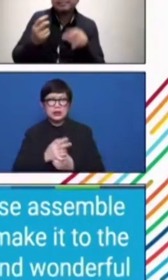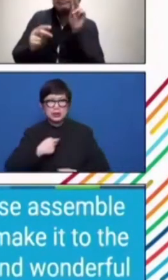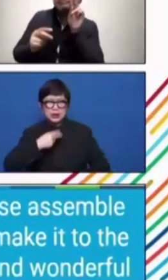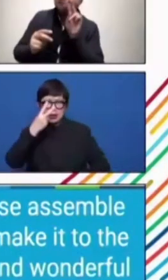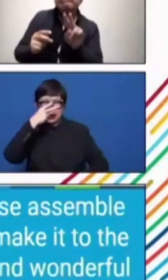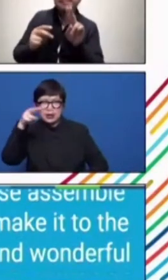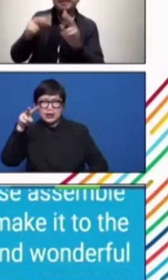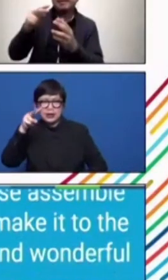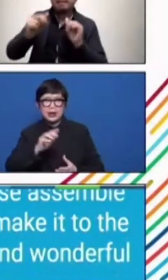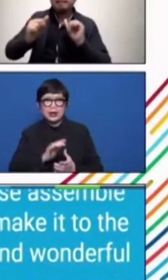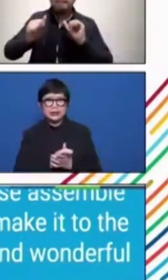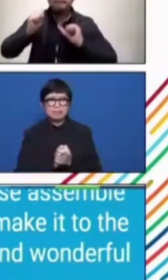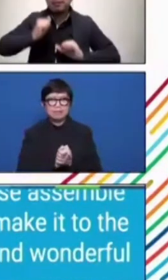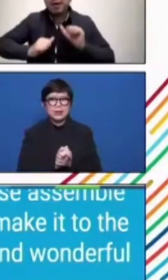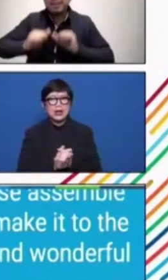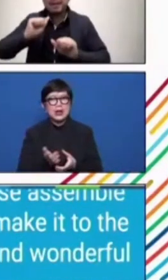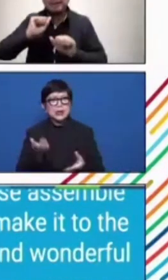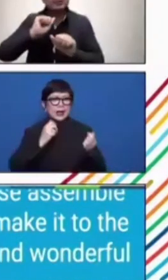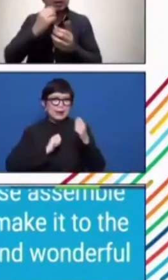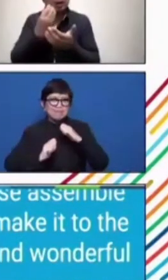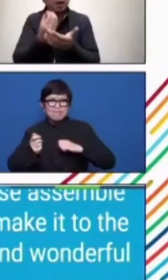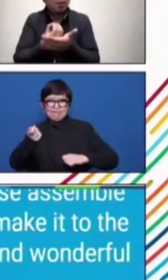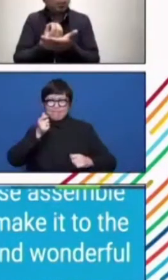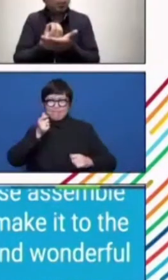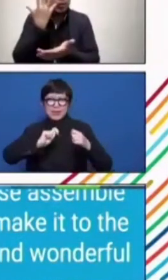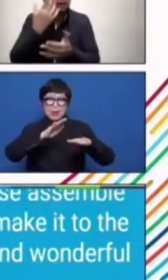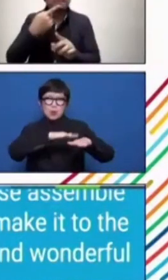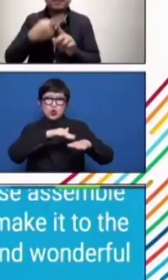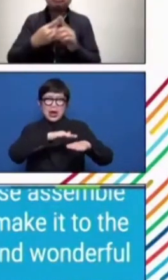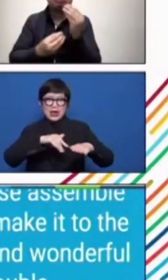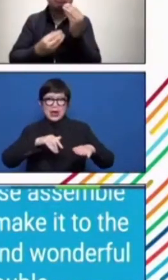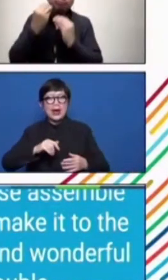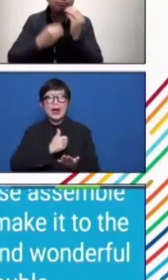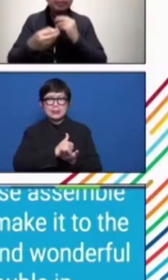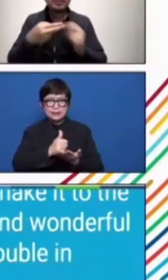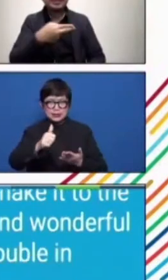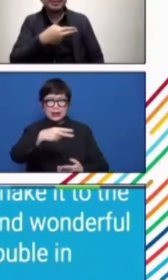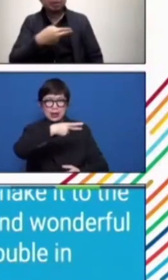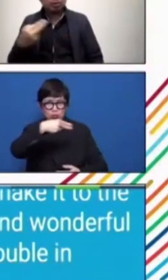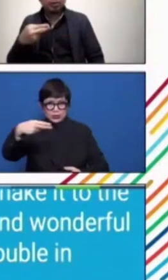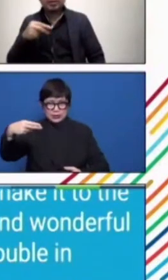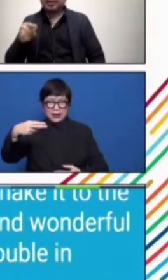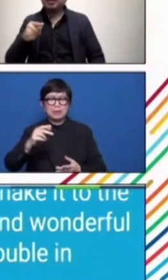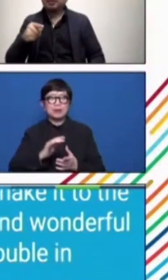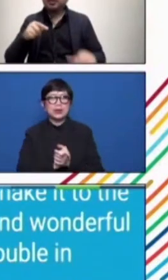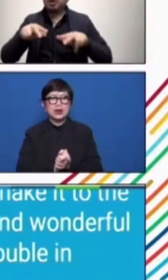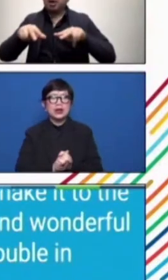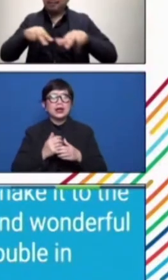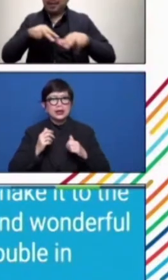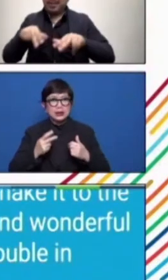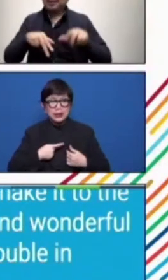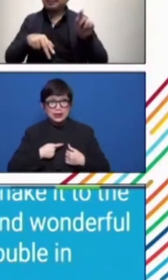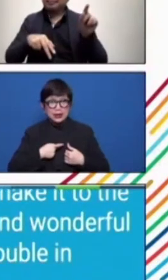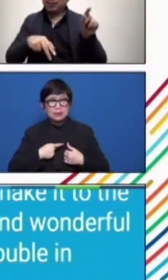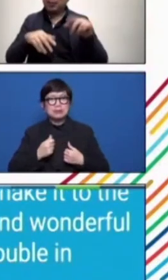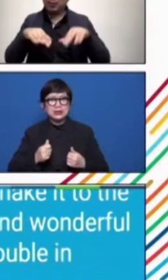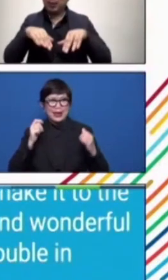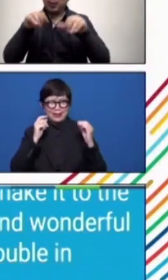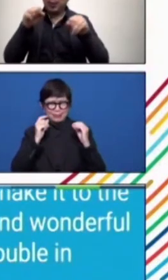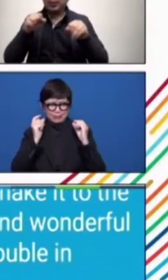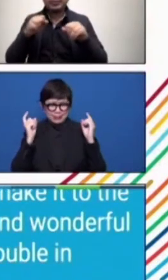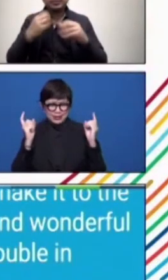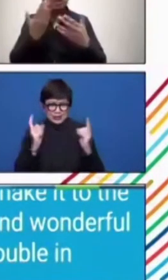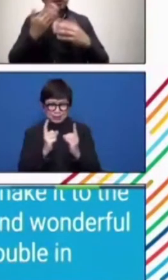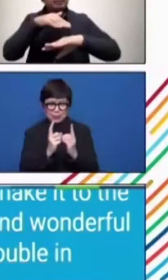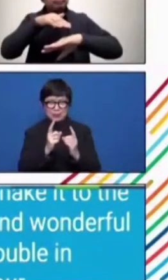of Indonesia and which our hosts have taken great trouble in putting together so this was just a gentle reminder to keep this on